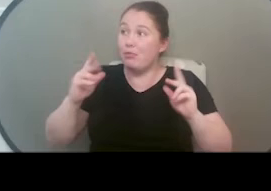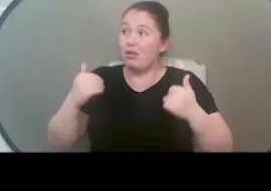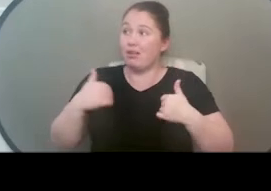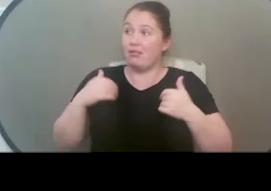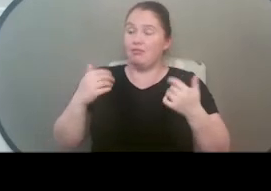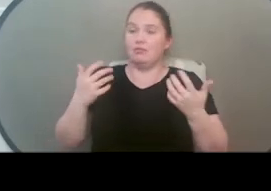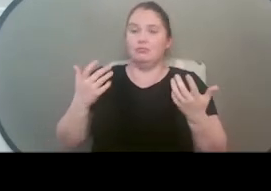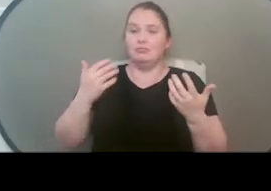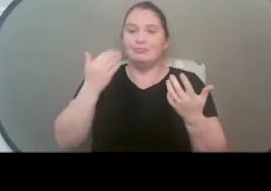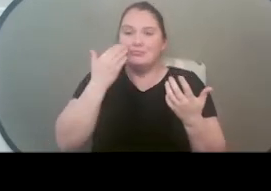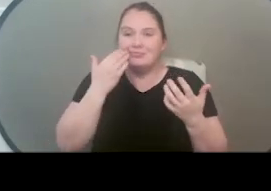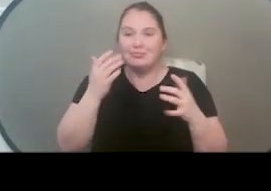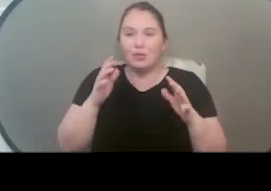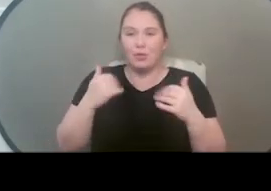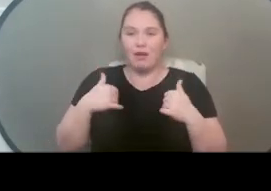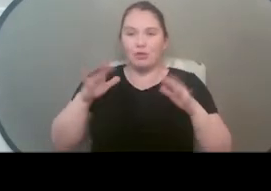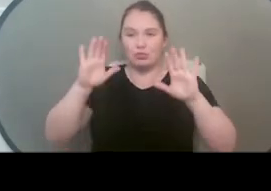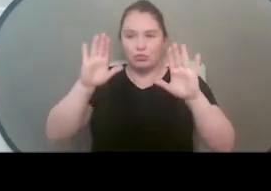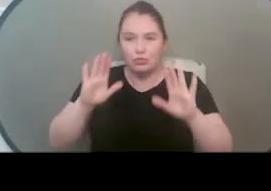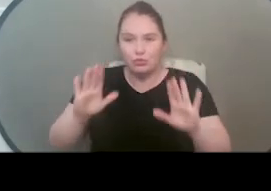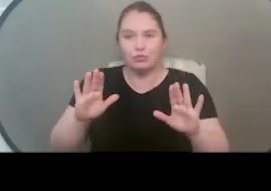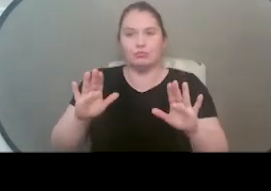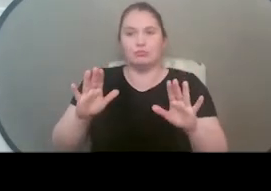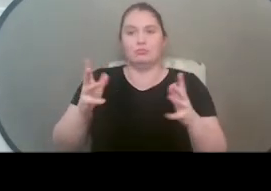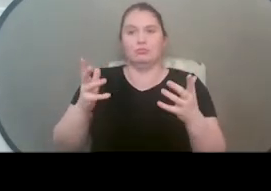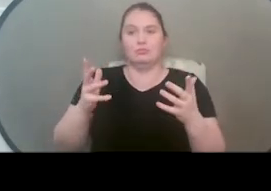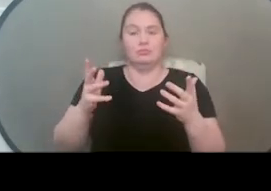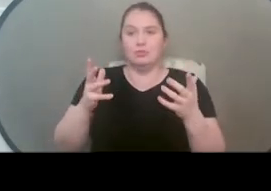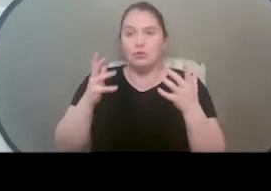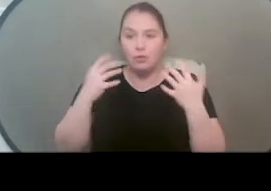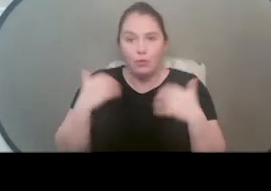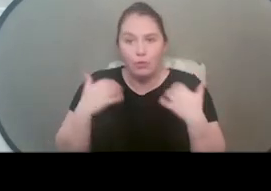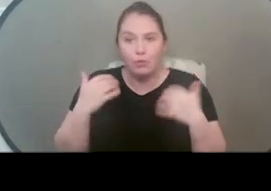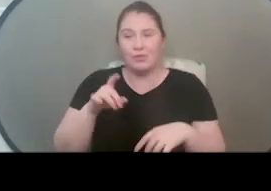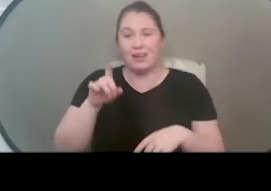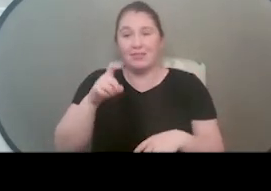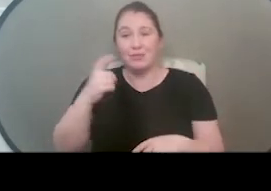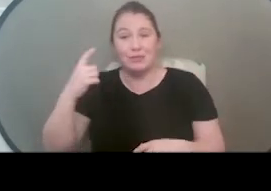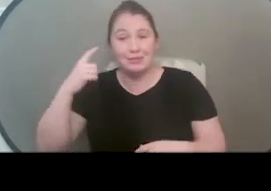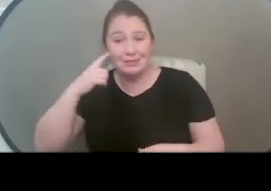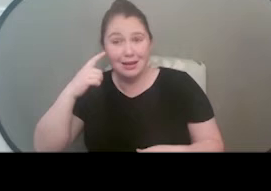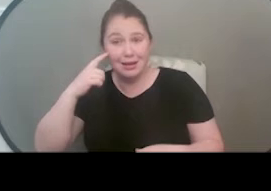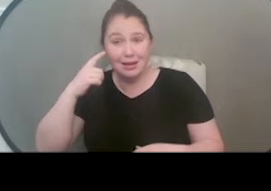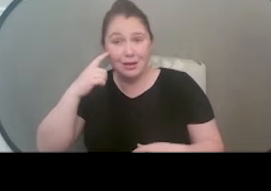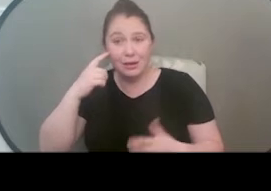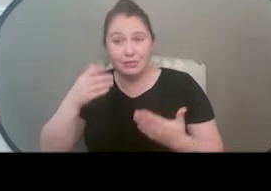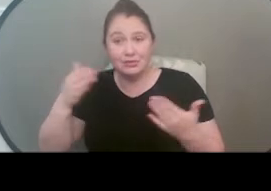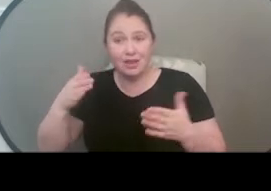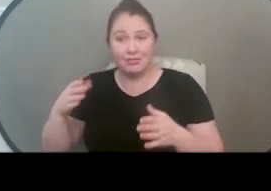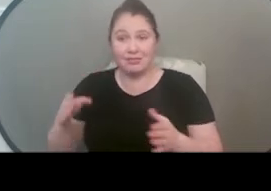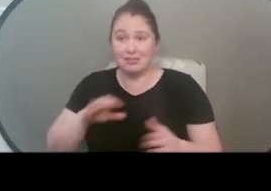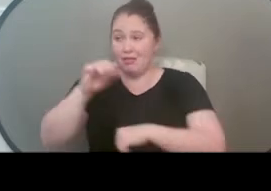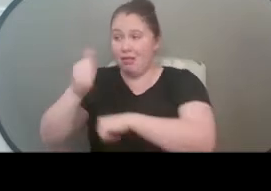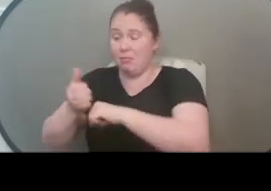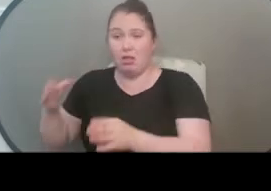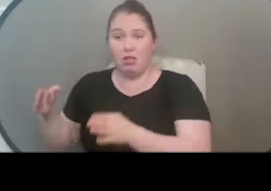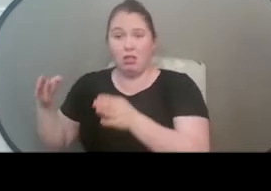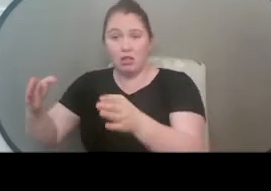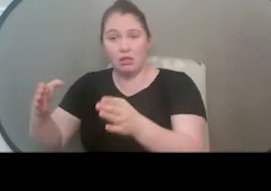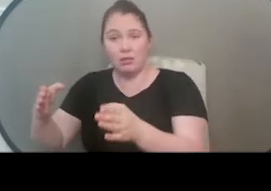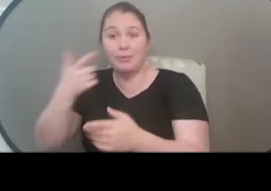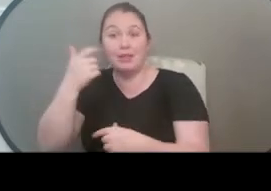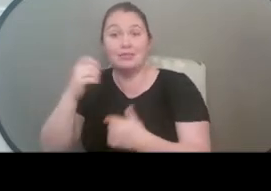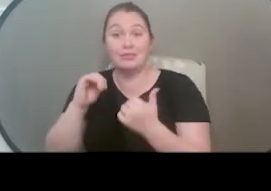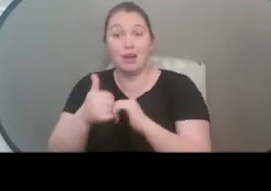than what university has, considering. I mean, we have to put our sound equipment in the middle aisle because of the way that it's